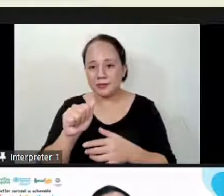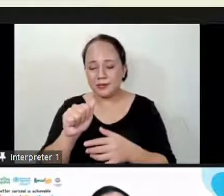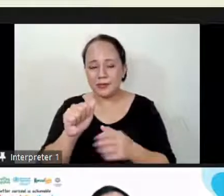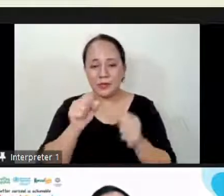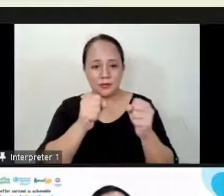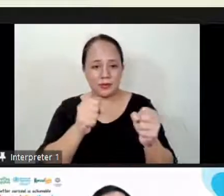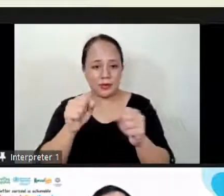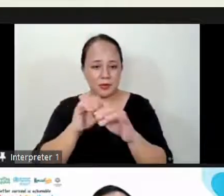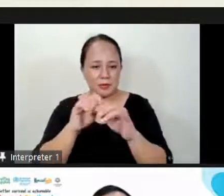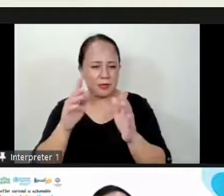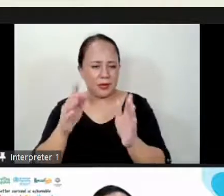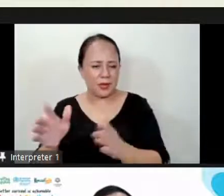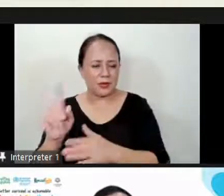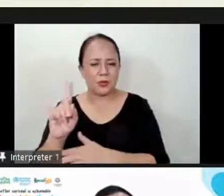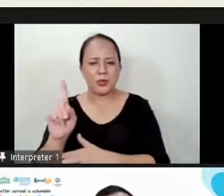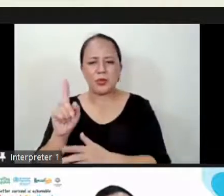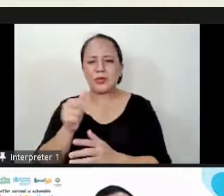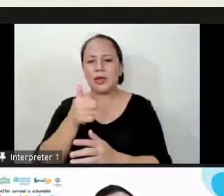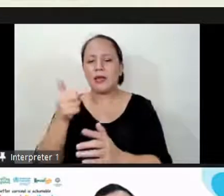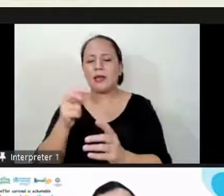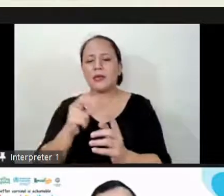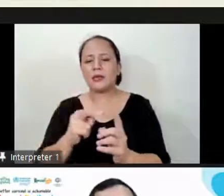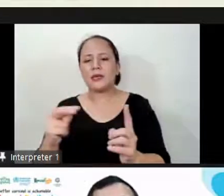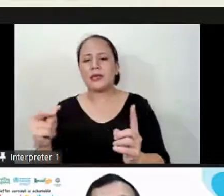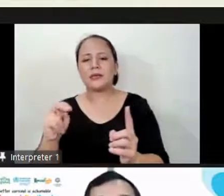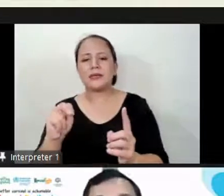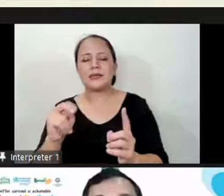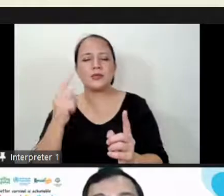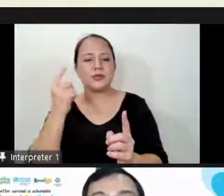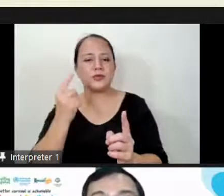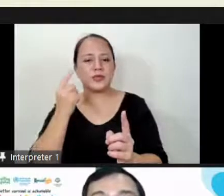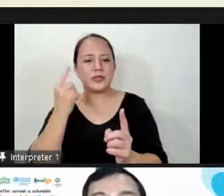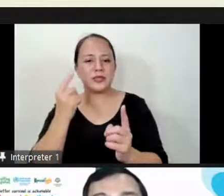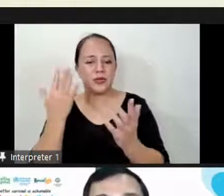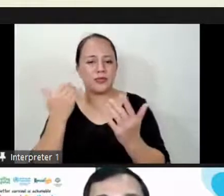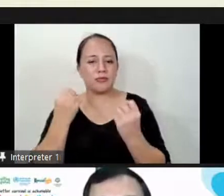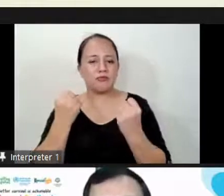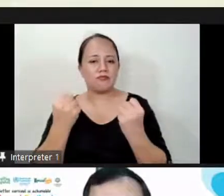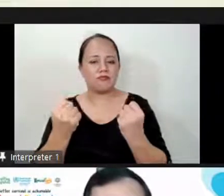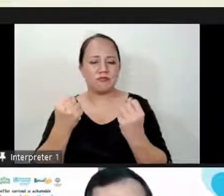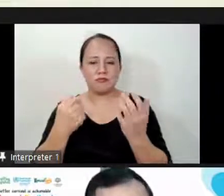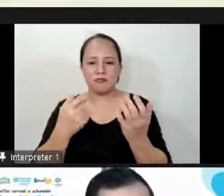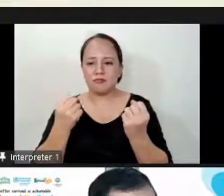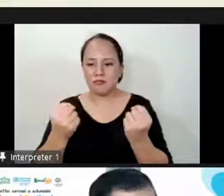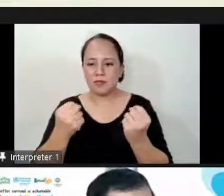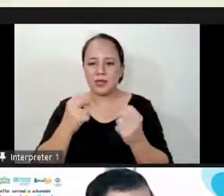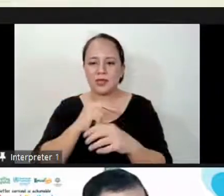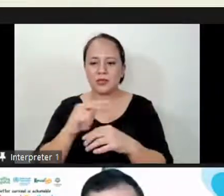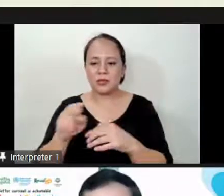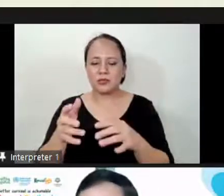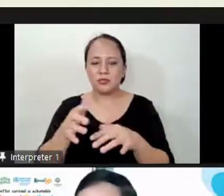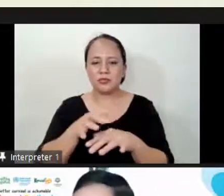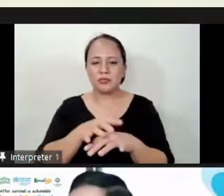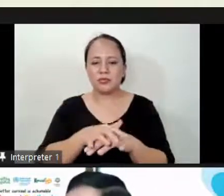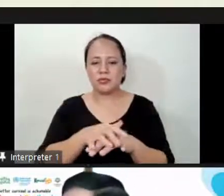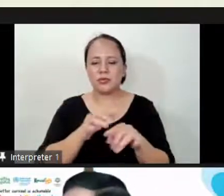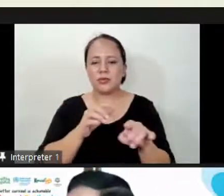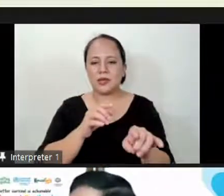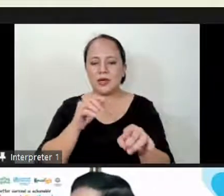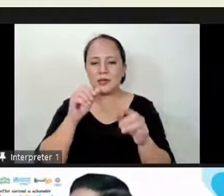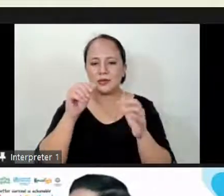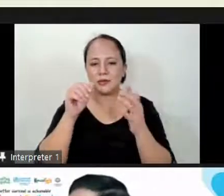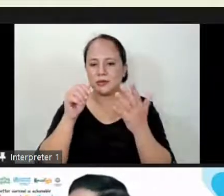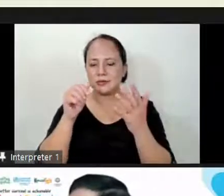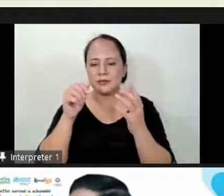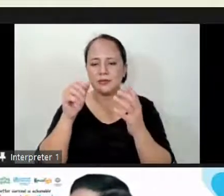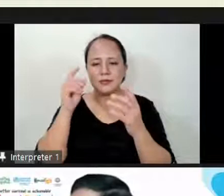Plan, what do you think are the other areas that we need to consider for the strengthening of the National Integrated Cancer Control Program